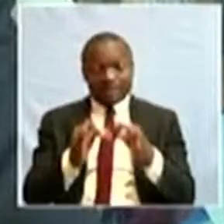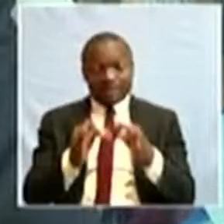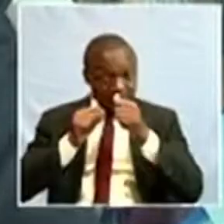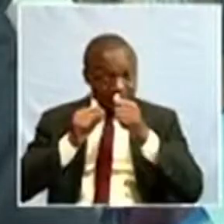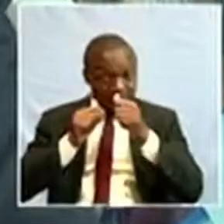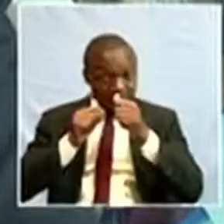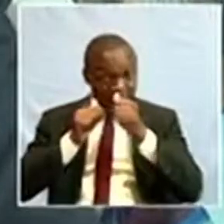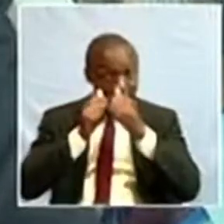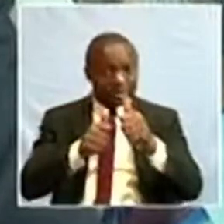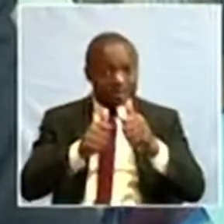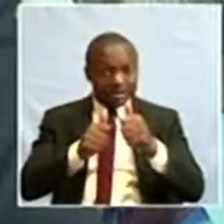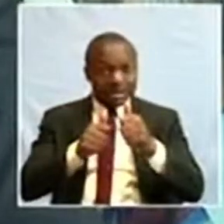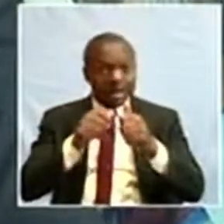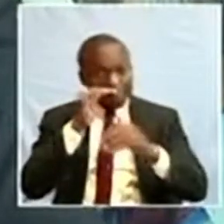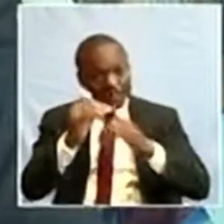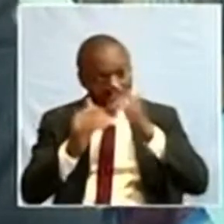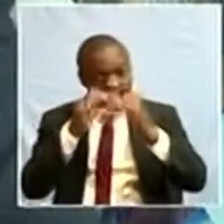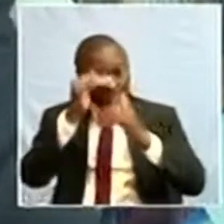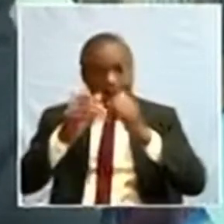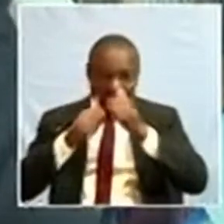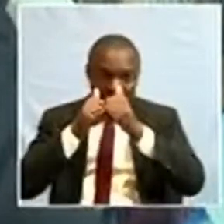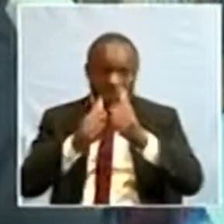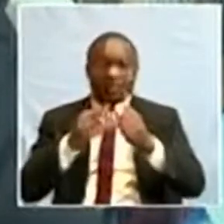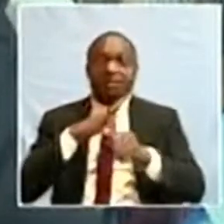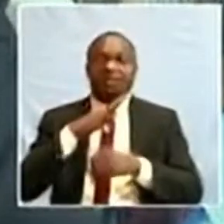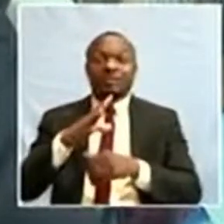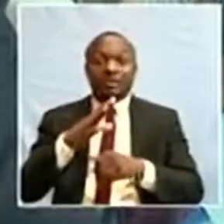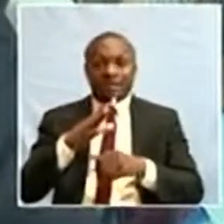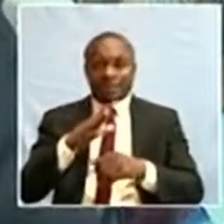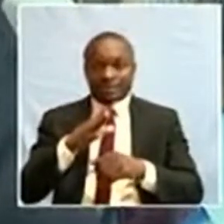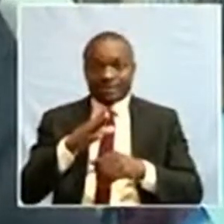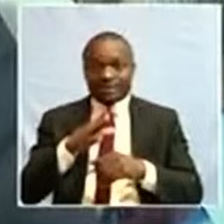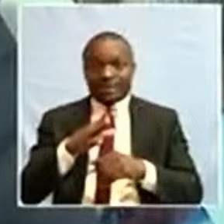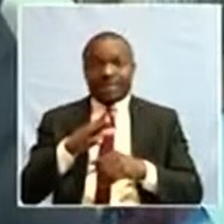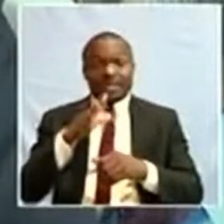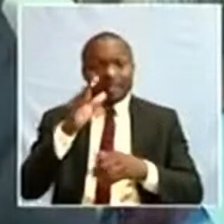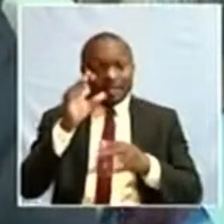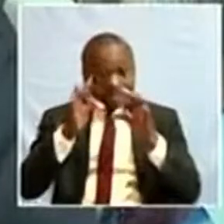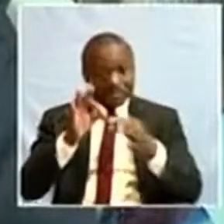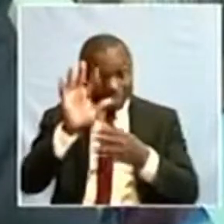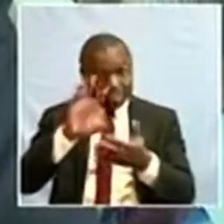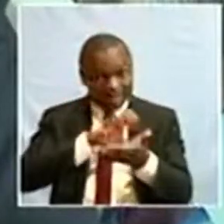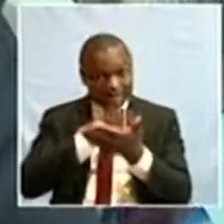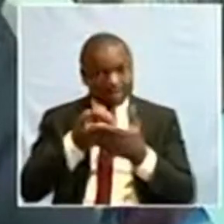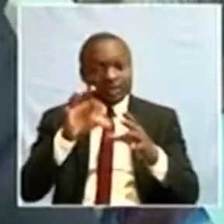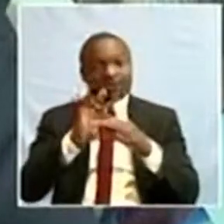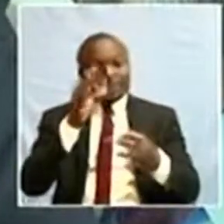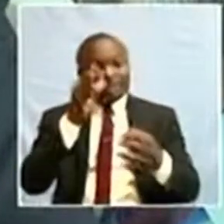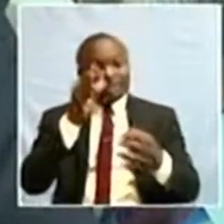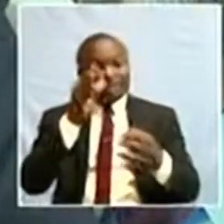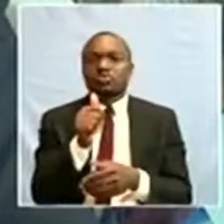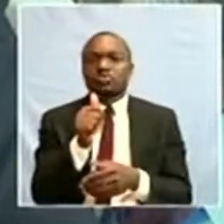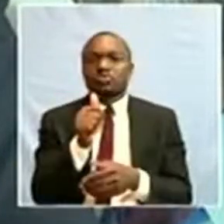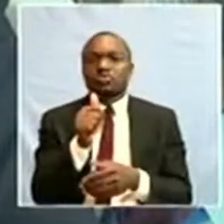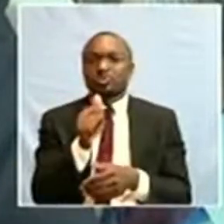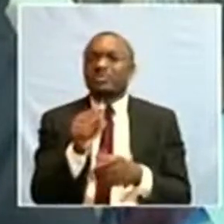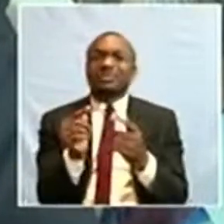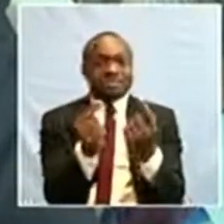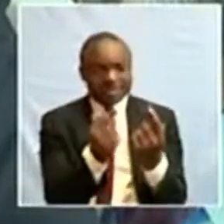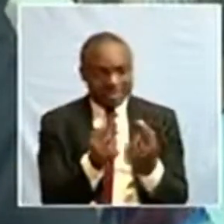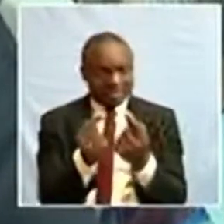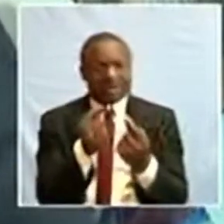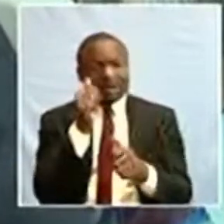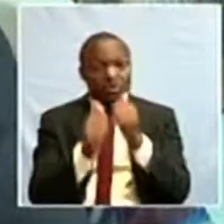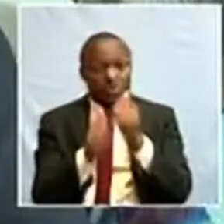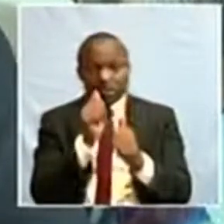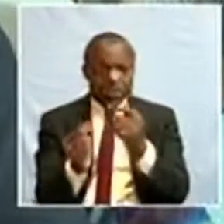been ticked off correctly, and then also there's evidence to support what you are saying. Okay. And then we find that this is not the case. Okay. In which